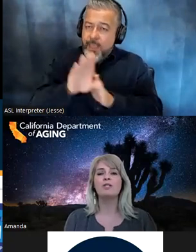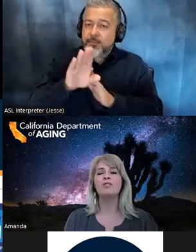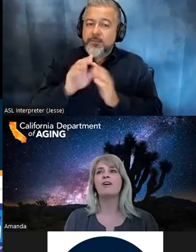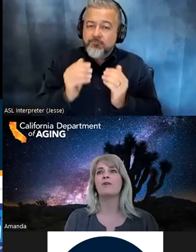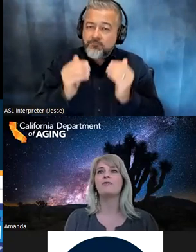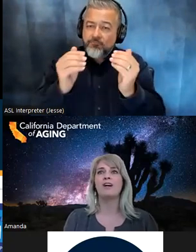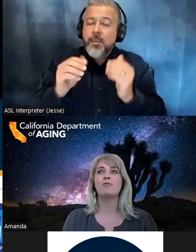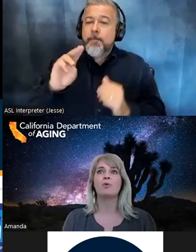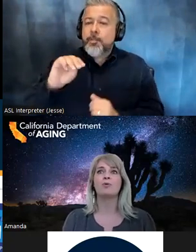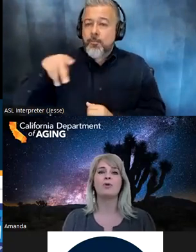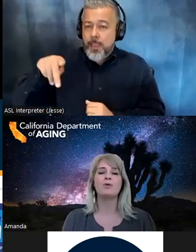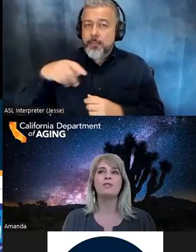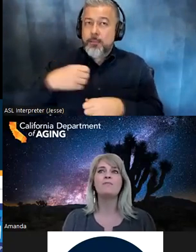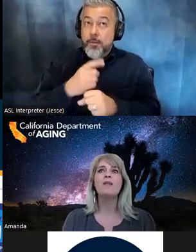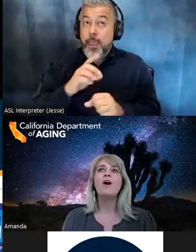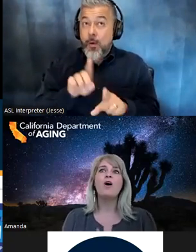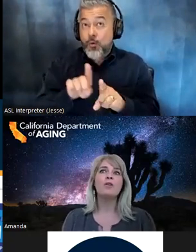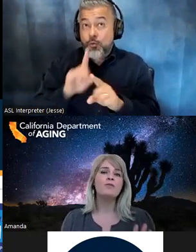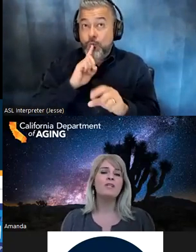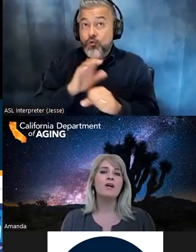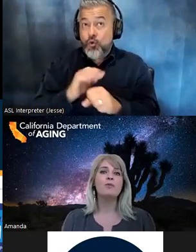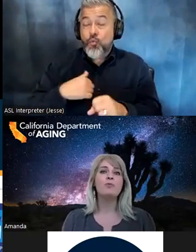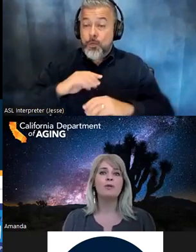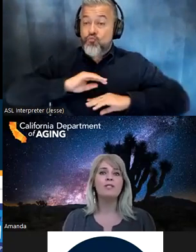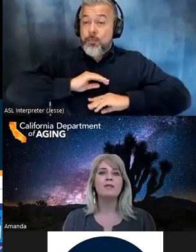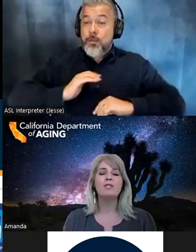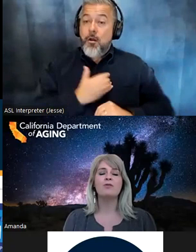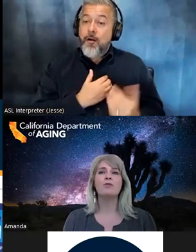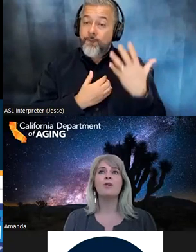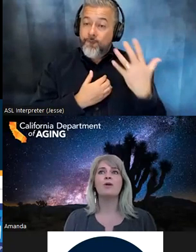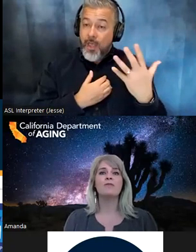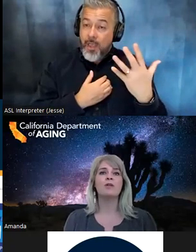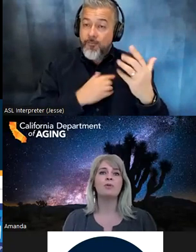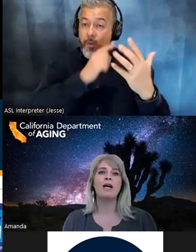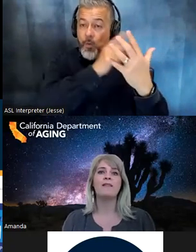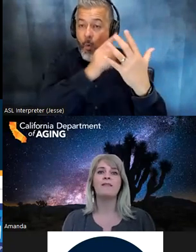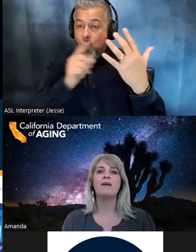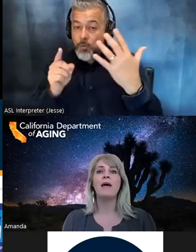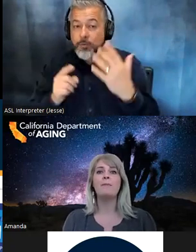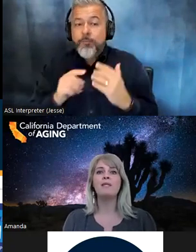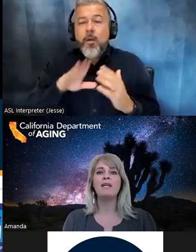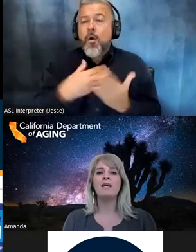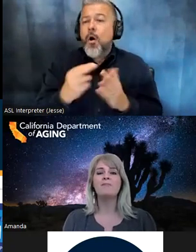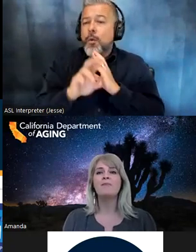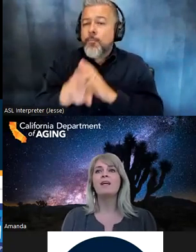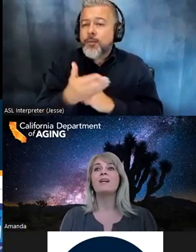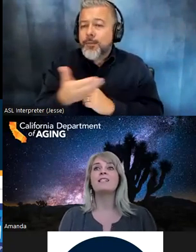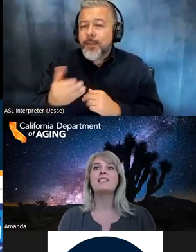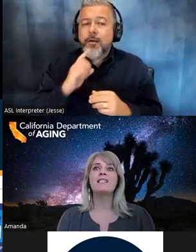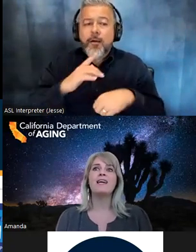actually reach our 5 bold goals. All of the reports and materials are available at the